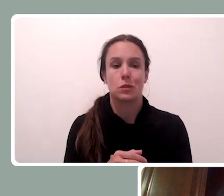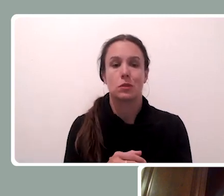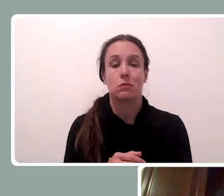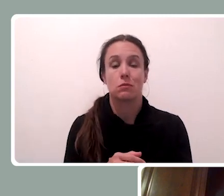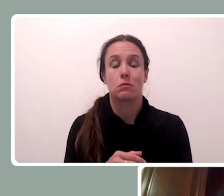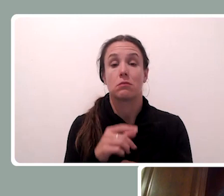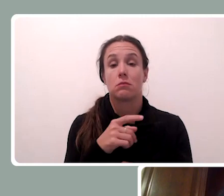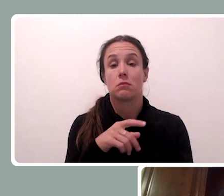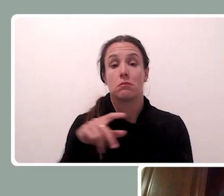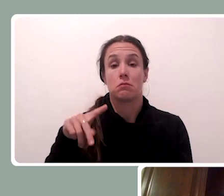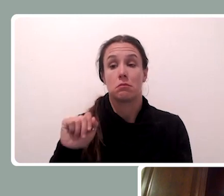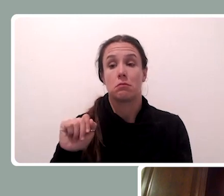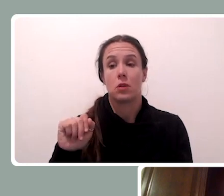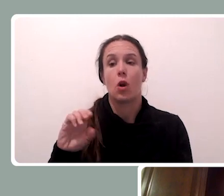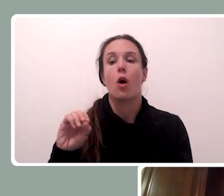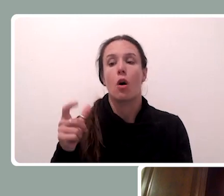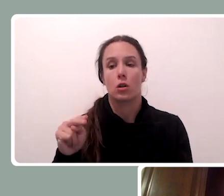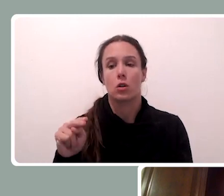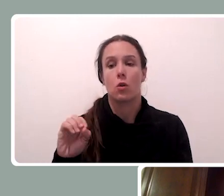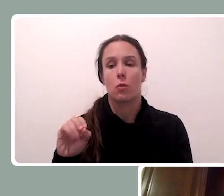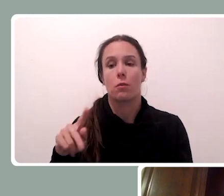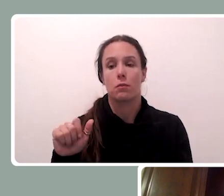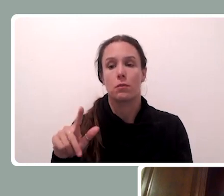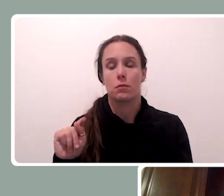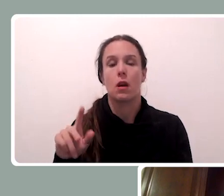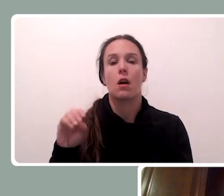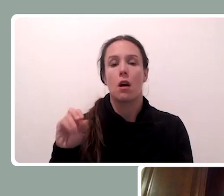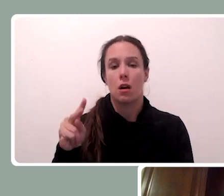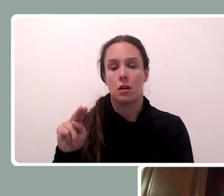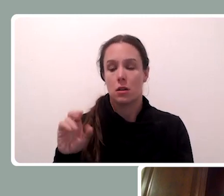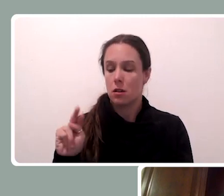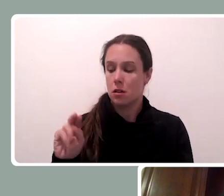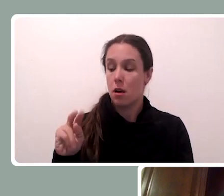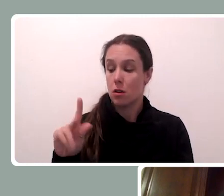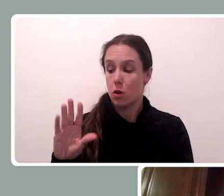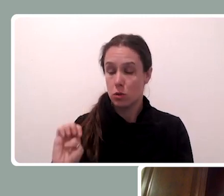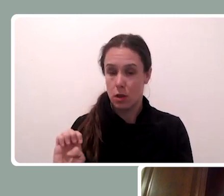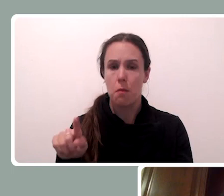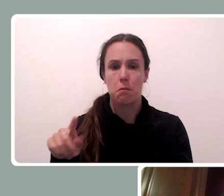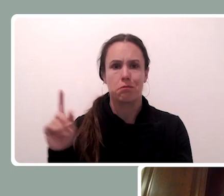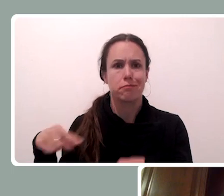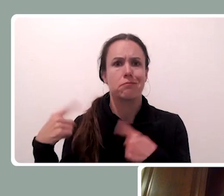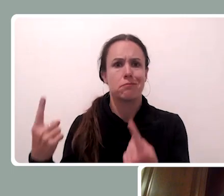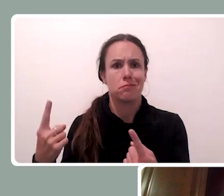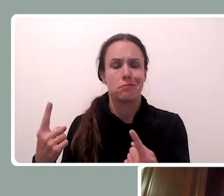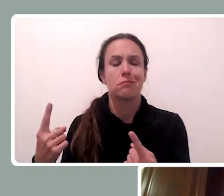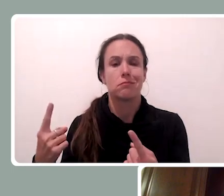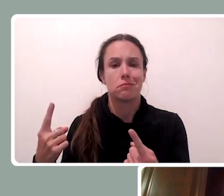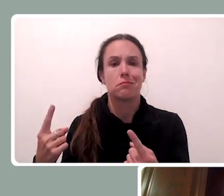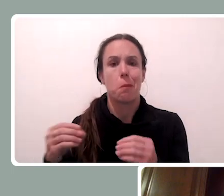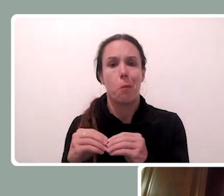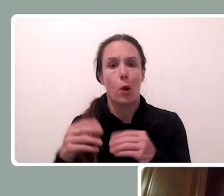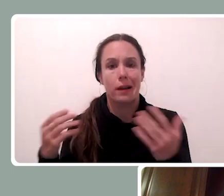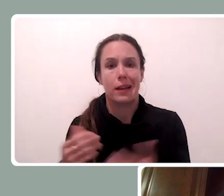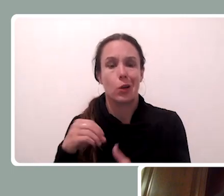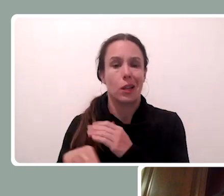little longer period of time, at least, for the Canadian audience, it has been around more. It has been around a lot more in the US. It has been